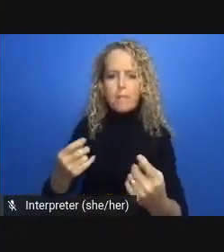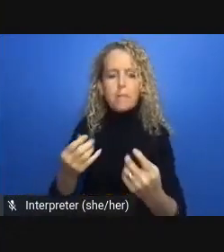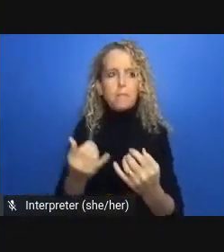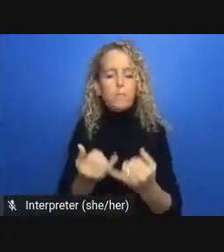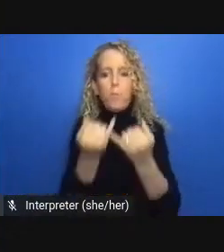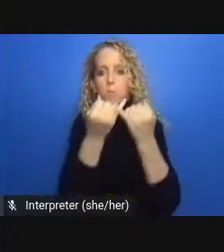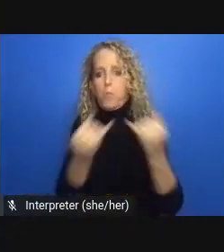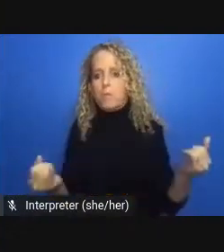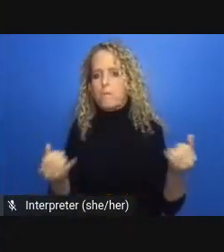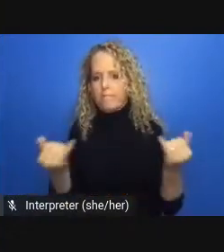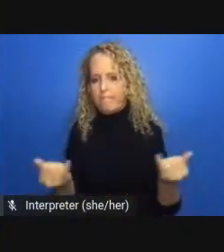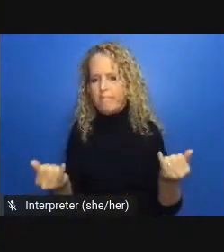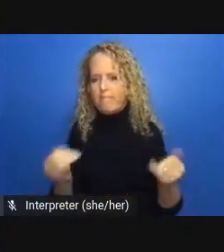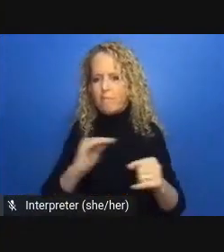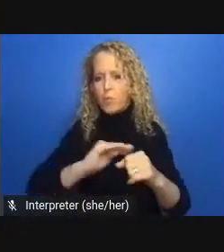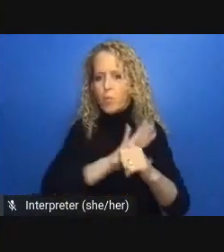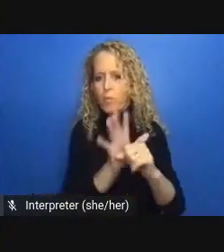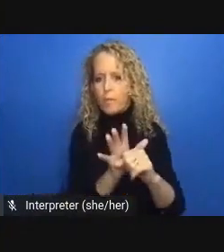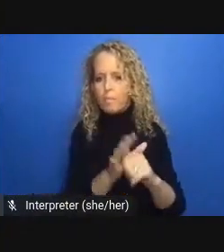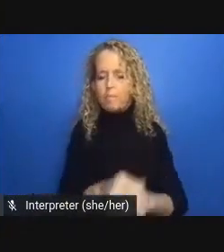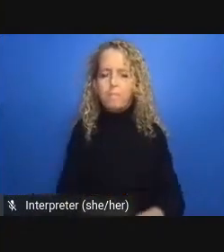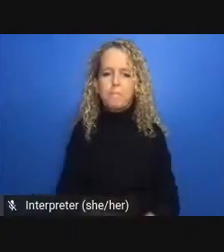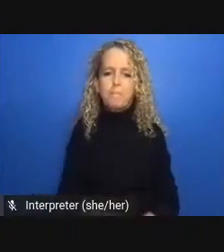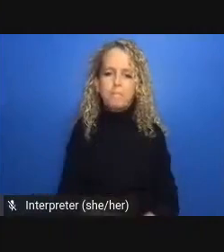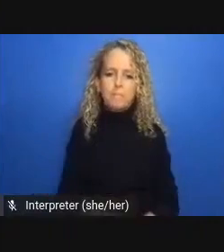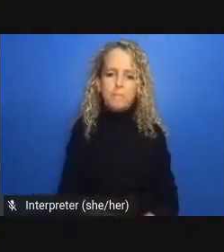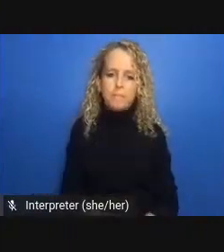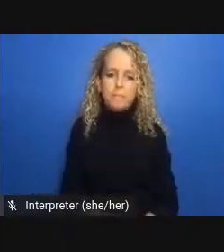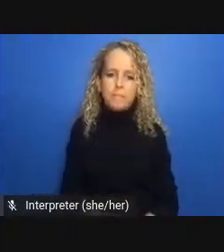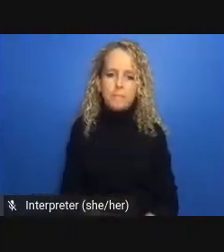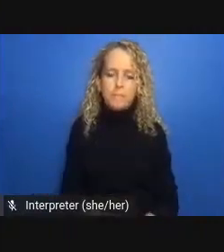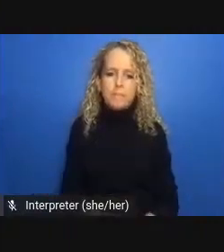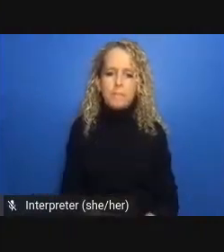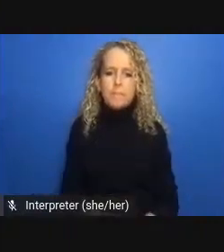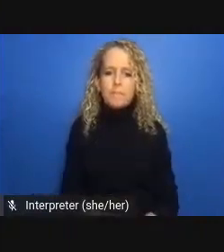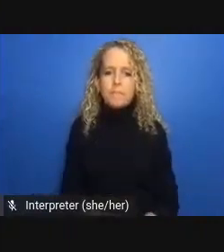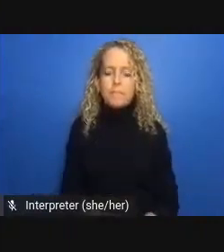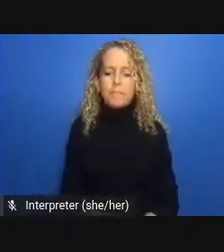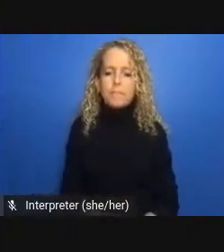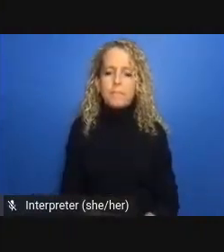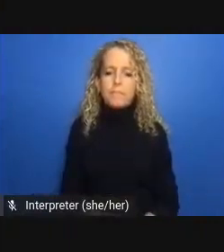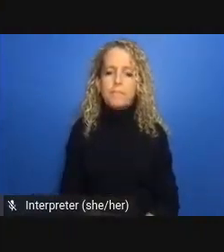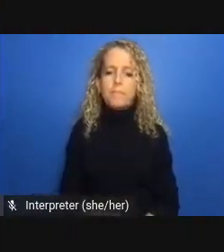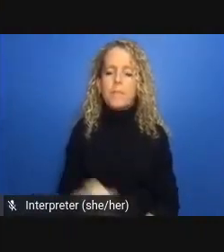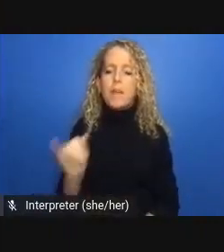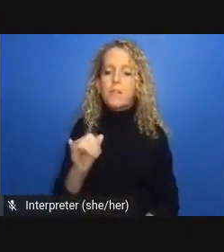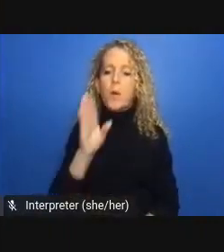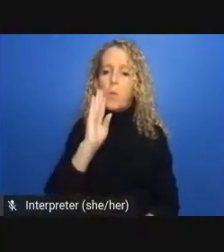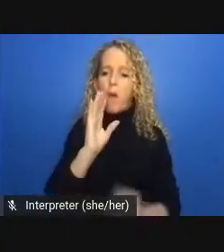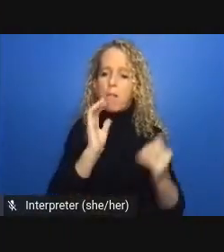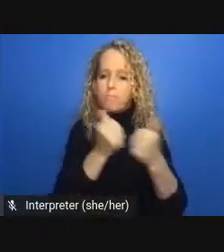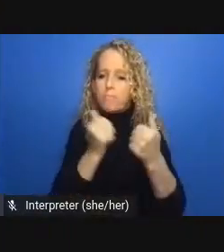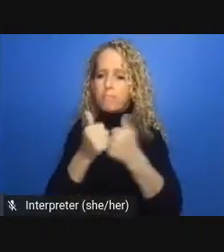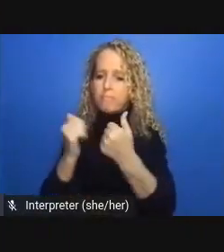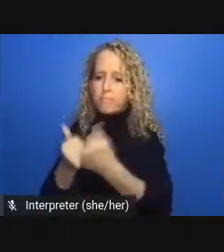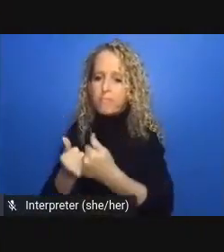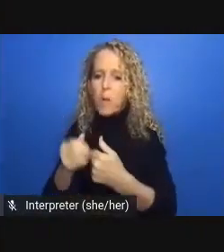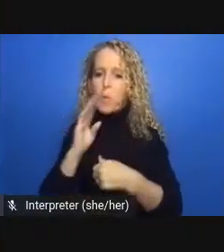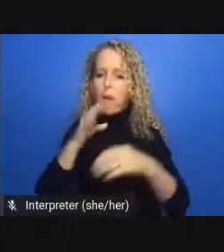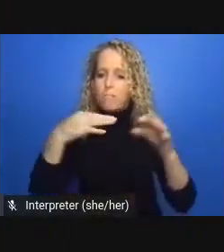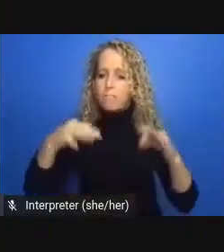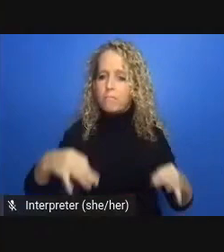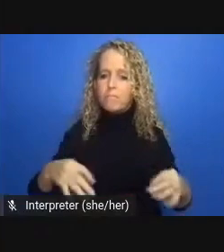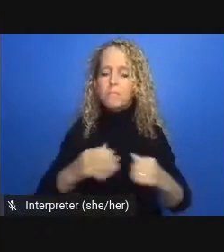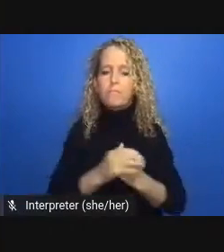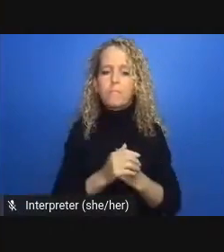around COVID-19. The value add sector's challenge, we're going to talk a little bit about that. The value of